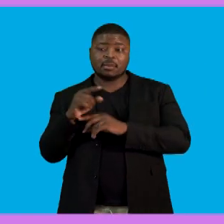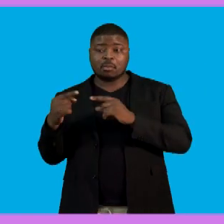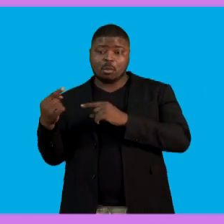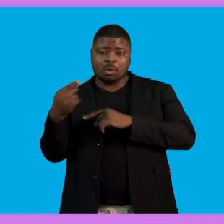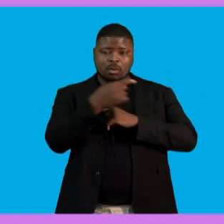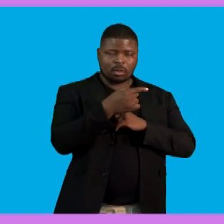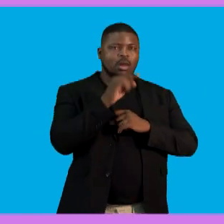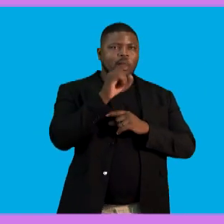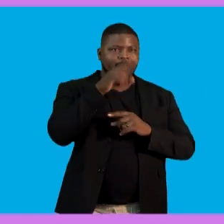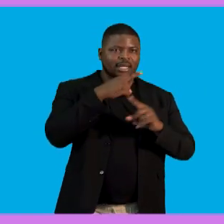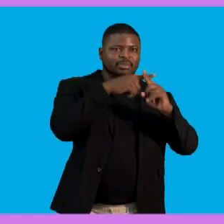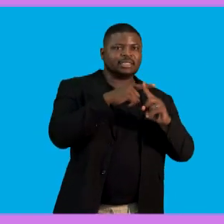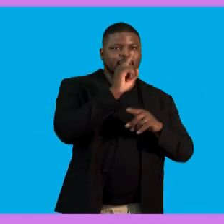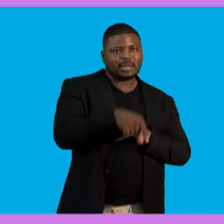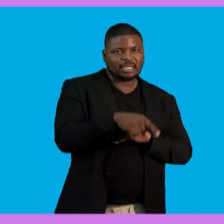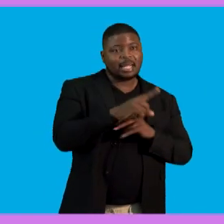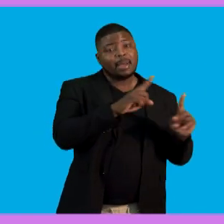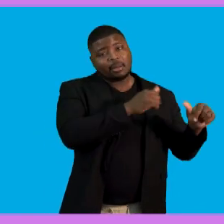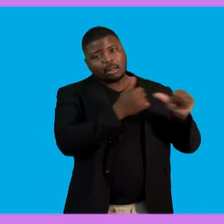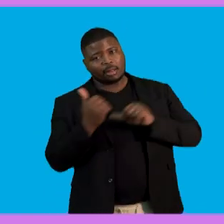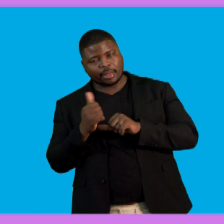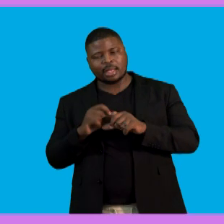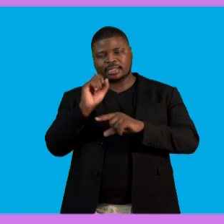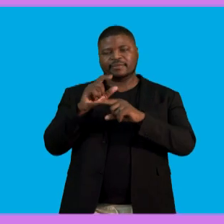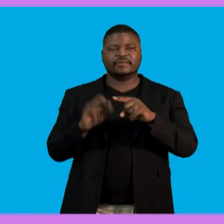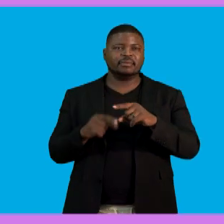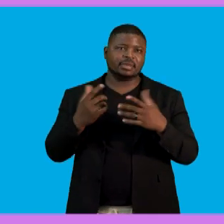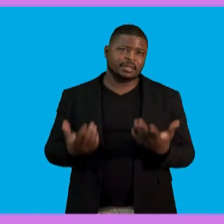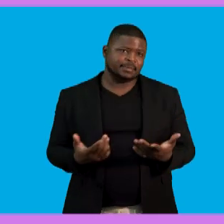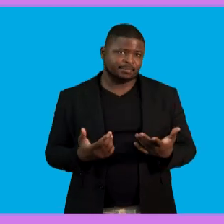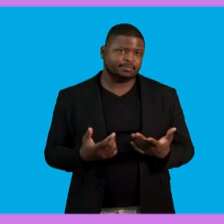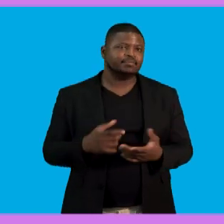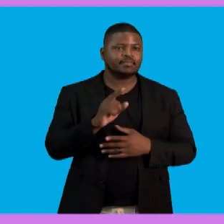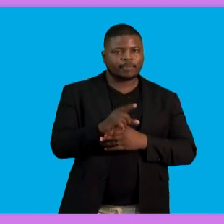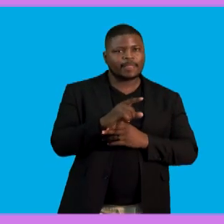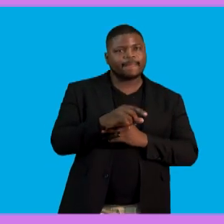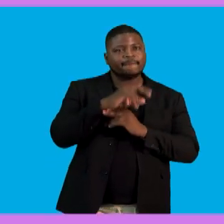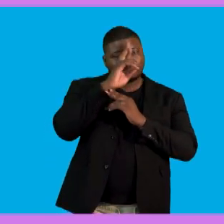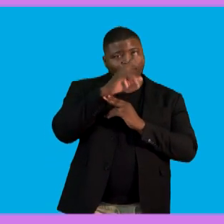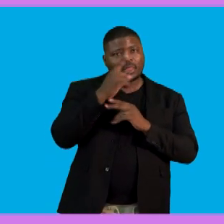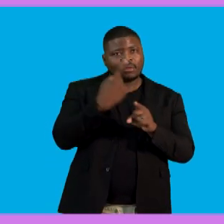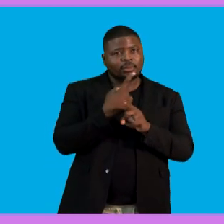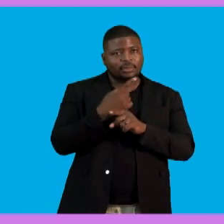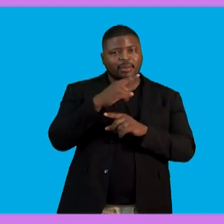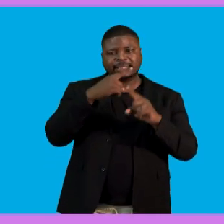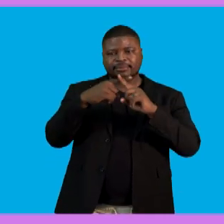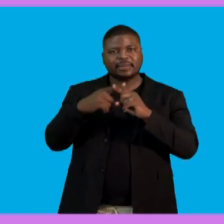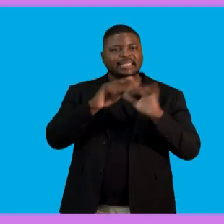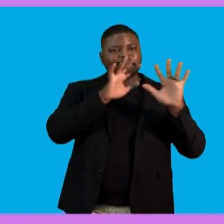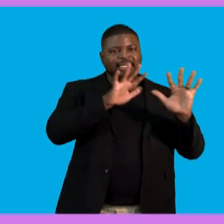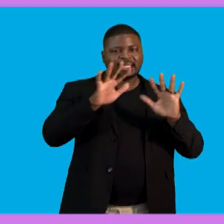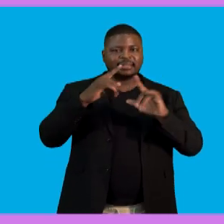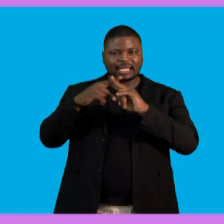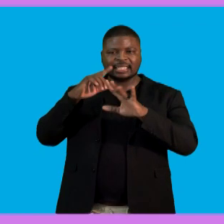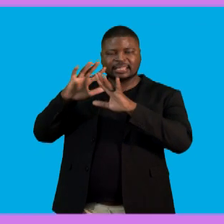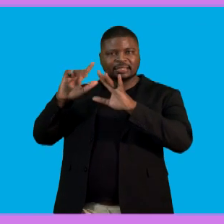unit, I multiply by 10. So it means for each and every unit that I'll be moving, I'll be multiplying by 10,